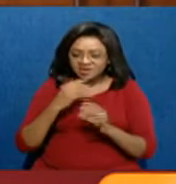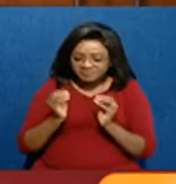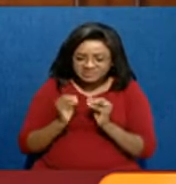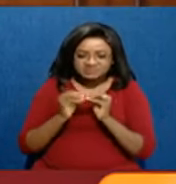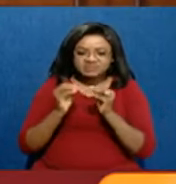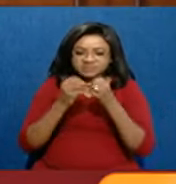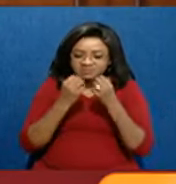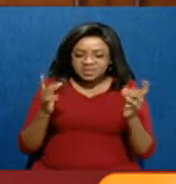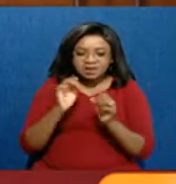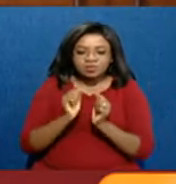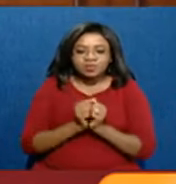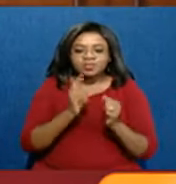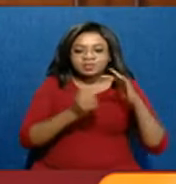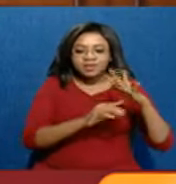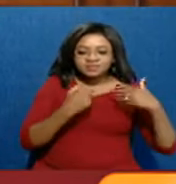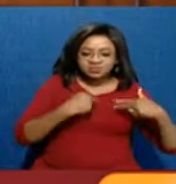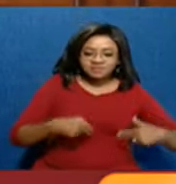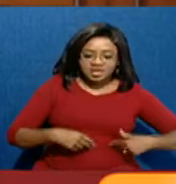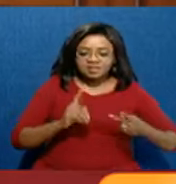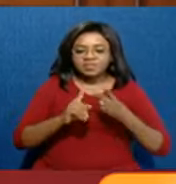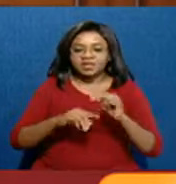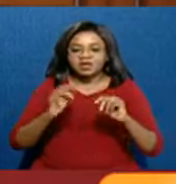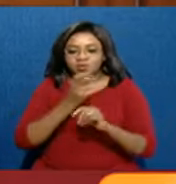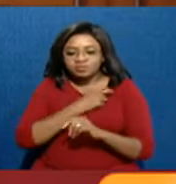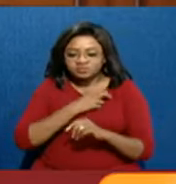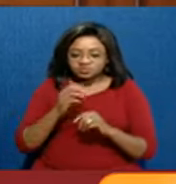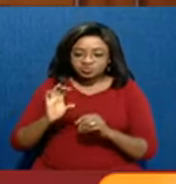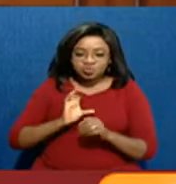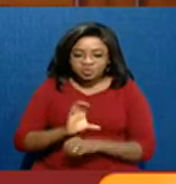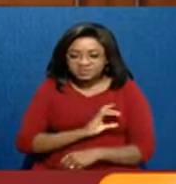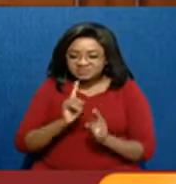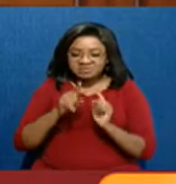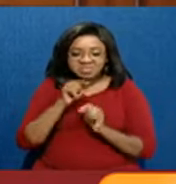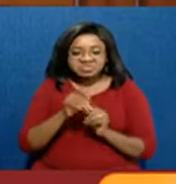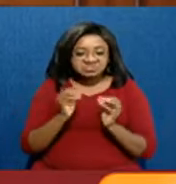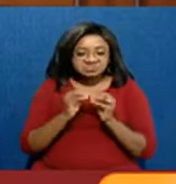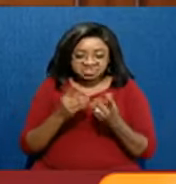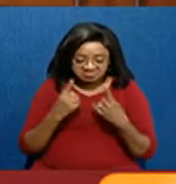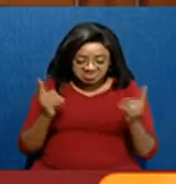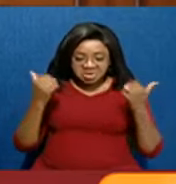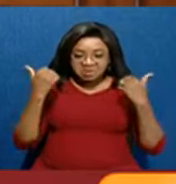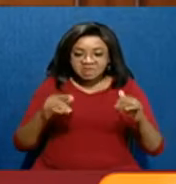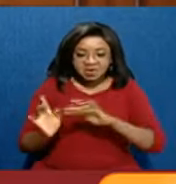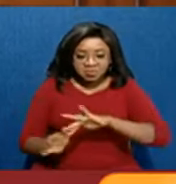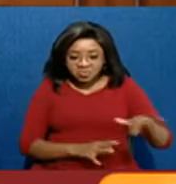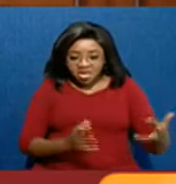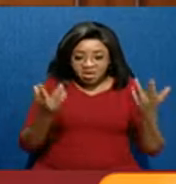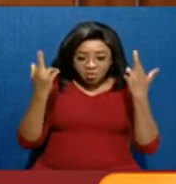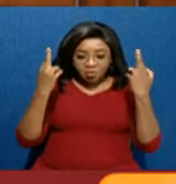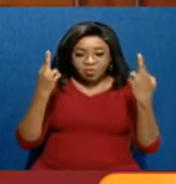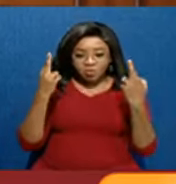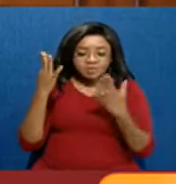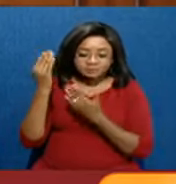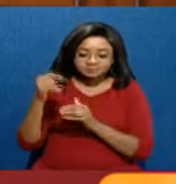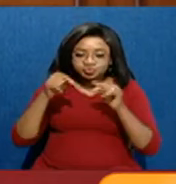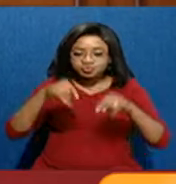meetings with the ministry, a number of meetings with the conciliation committee, but those meetings have not borne fruit. Today's meeting, the head of the